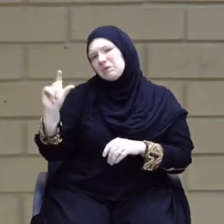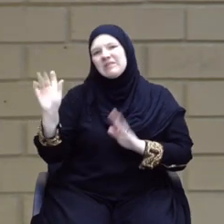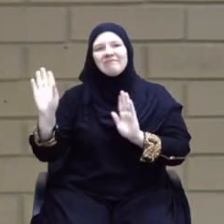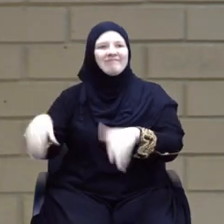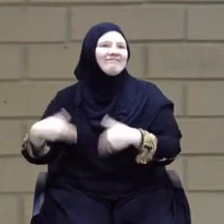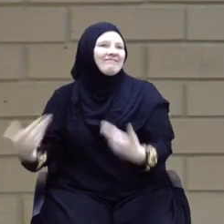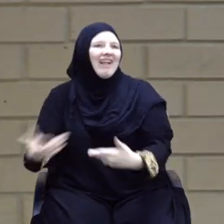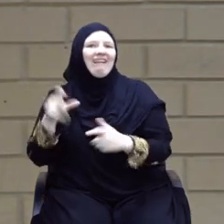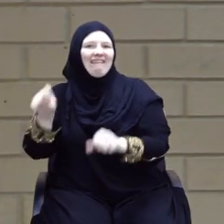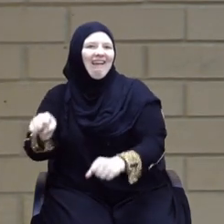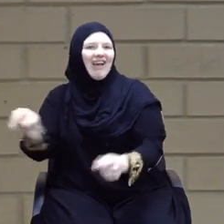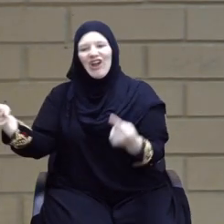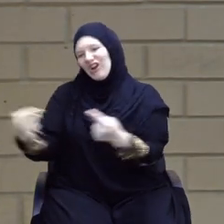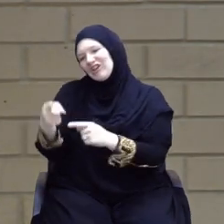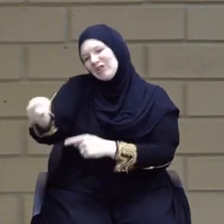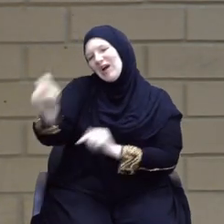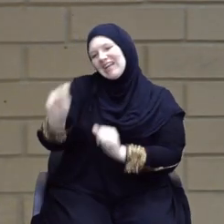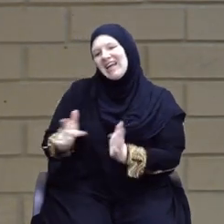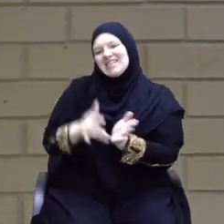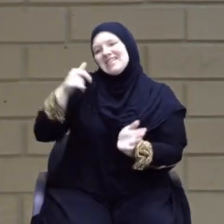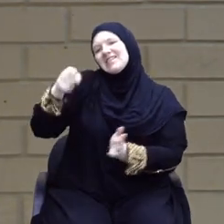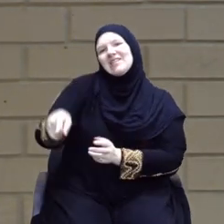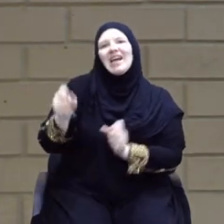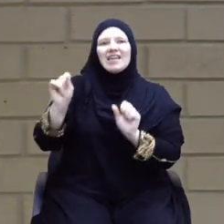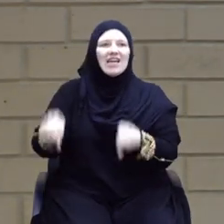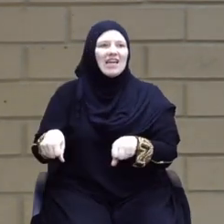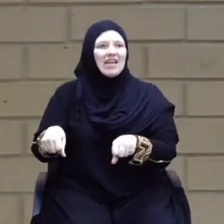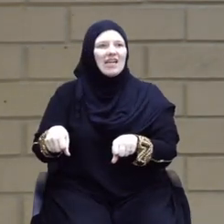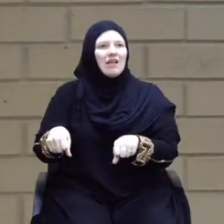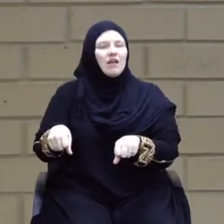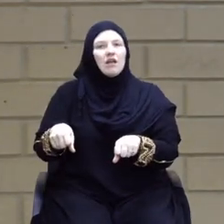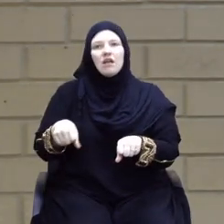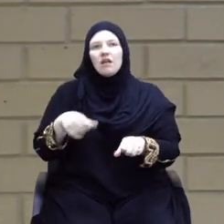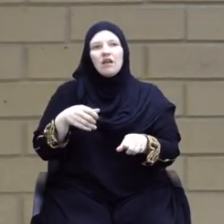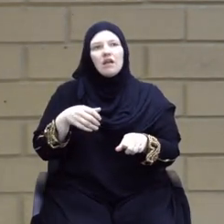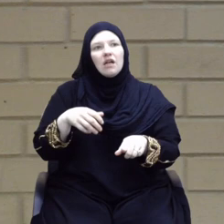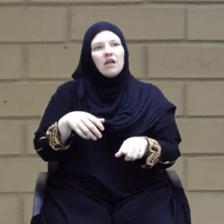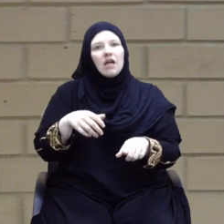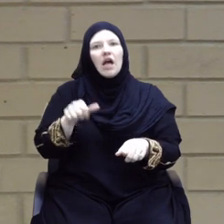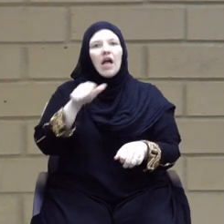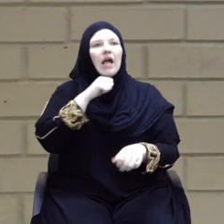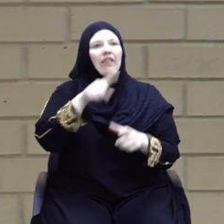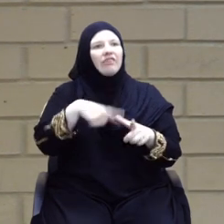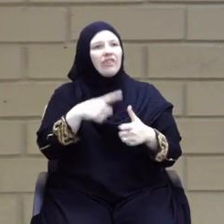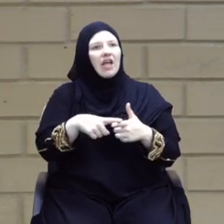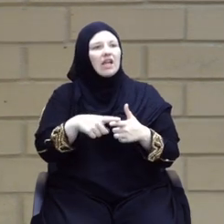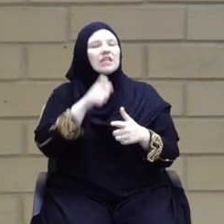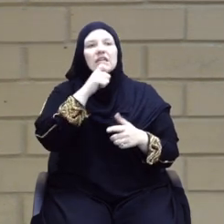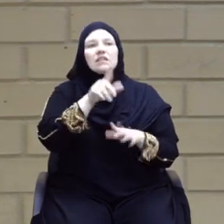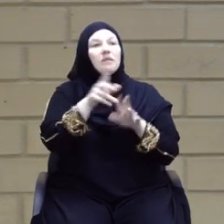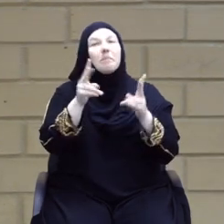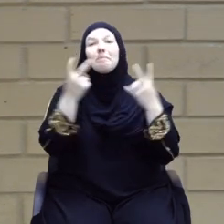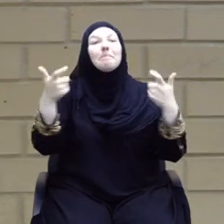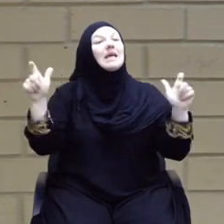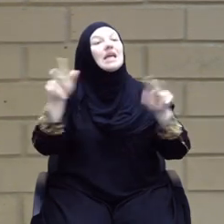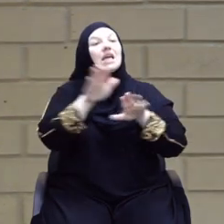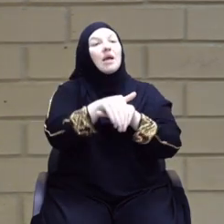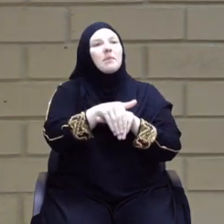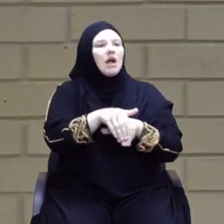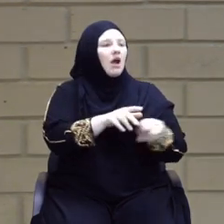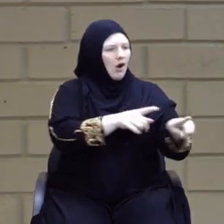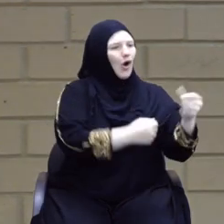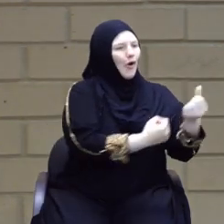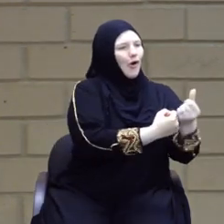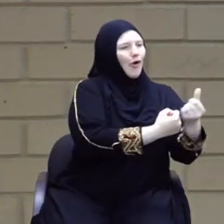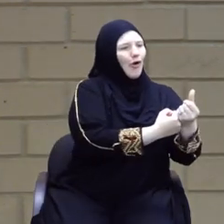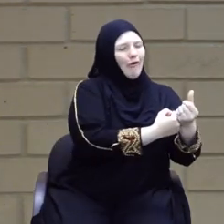of a race or a sect and not to speak about another sect. No one is defending Muslims and